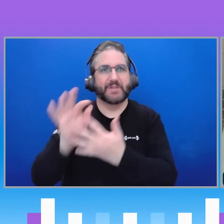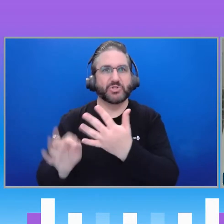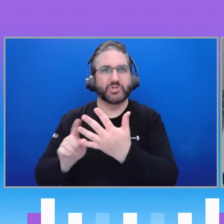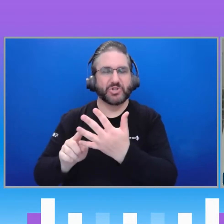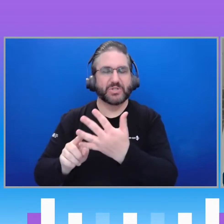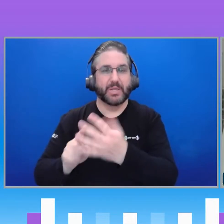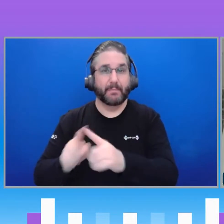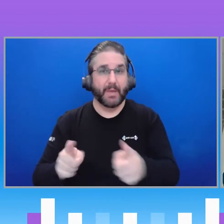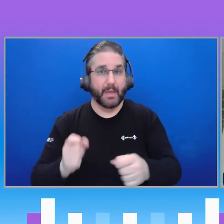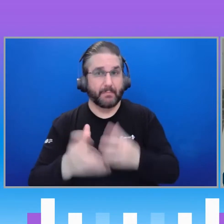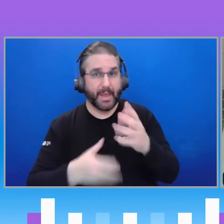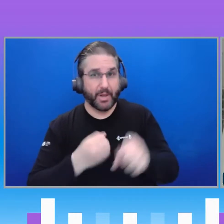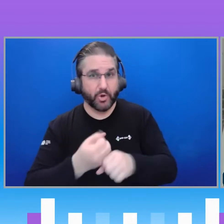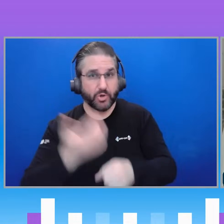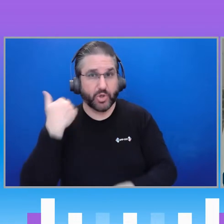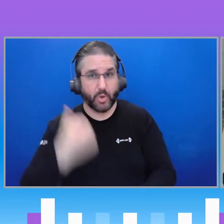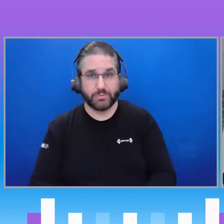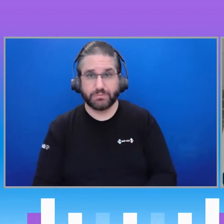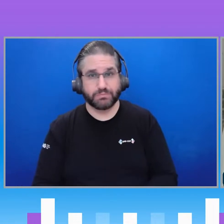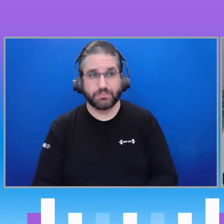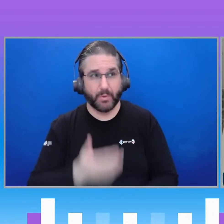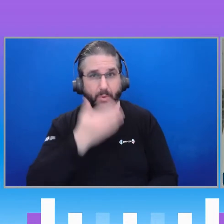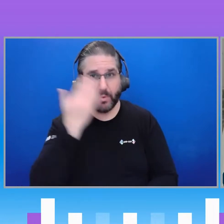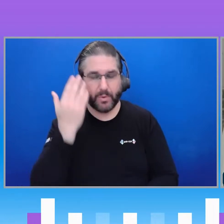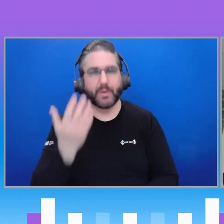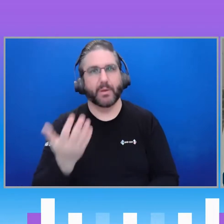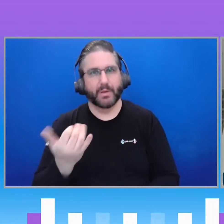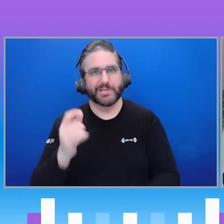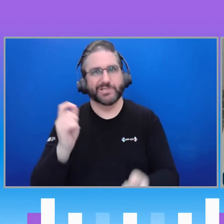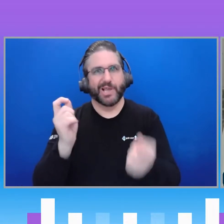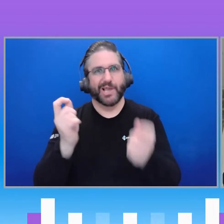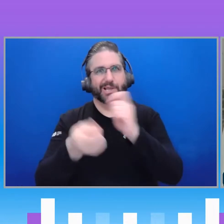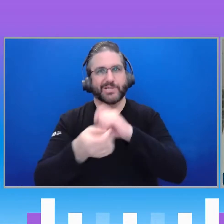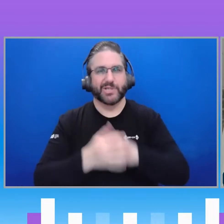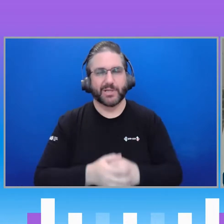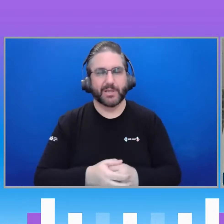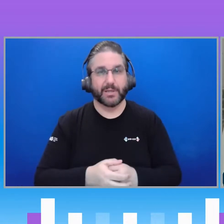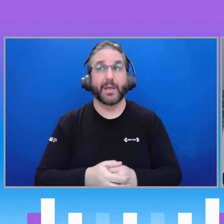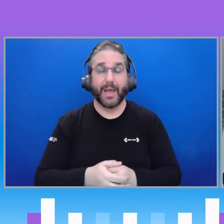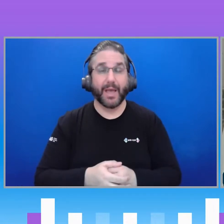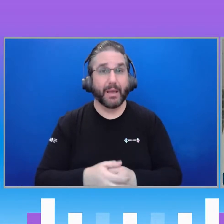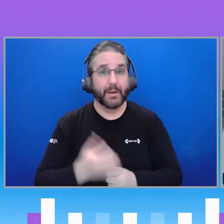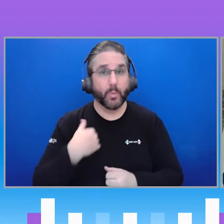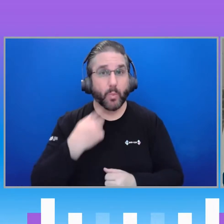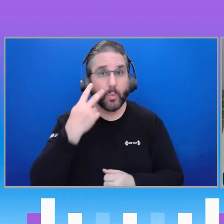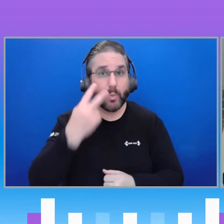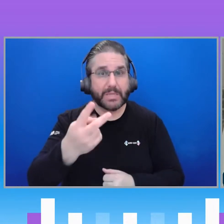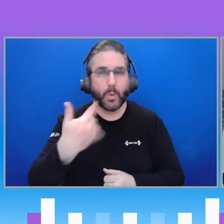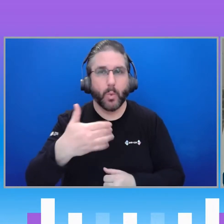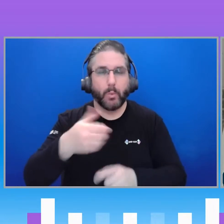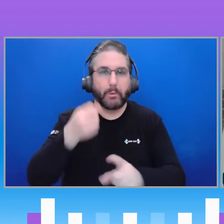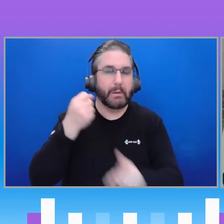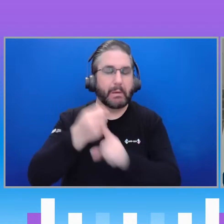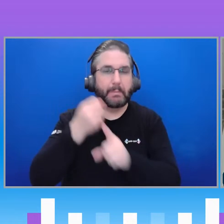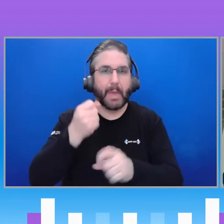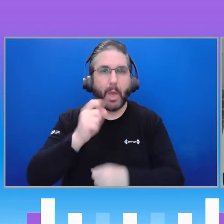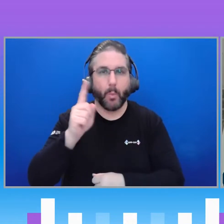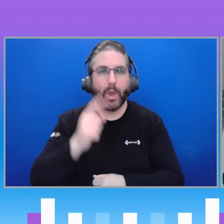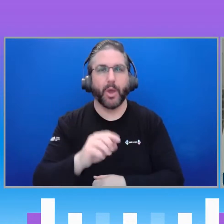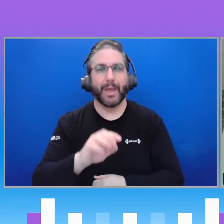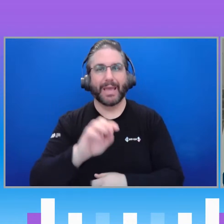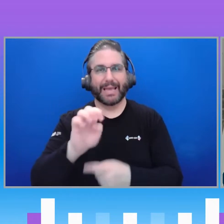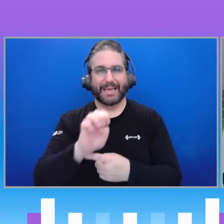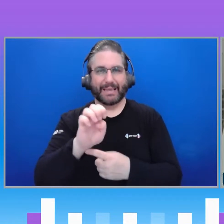definitely not the case. And then we see huge impact on certain sectors like e-commerce